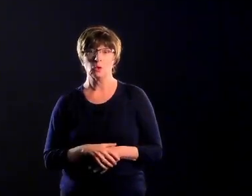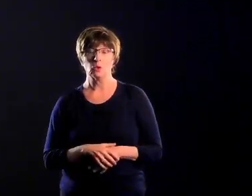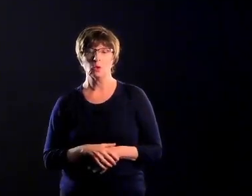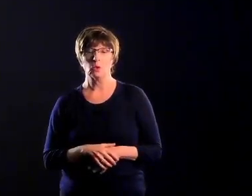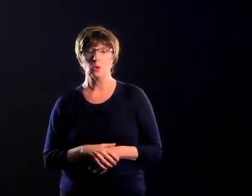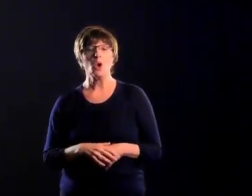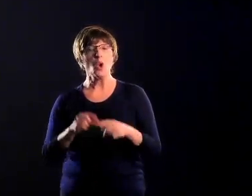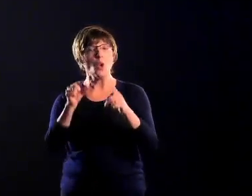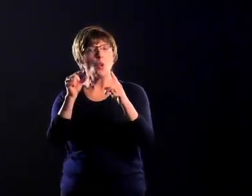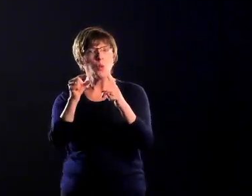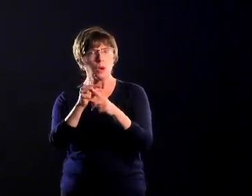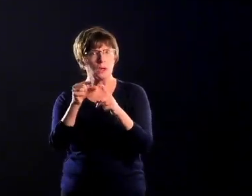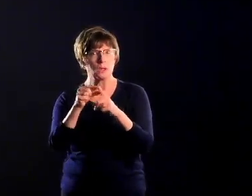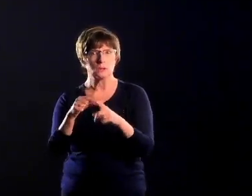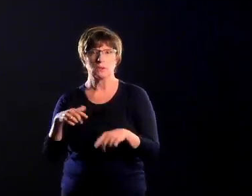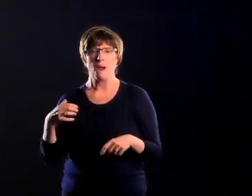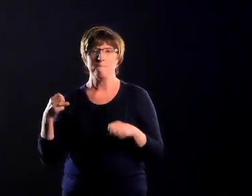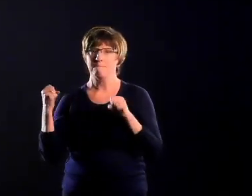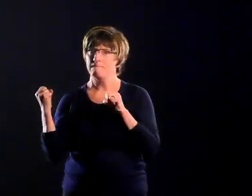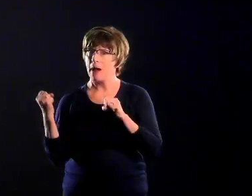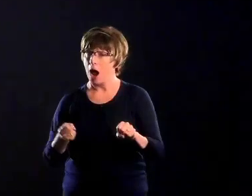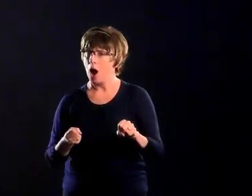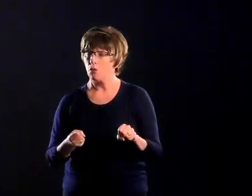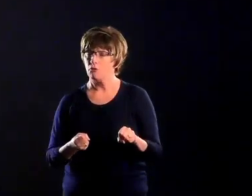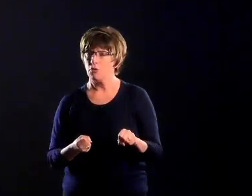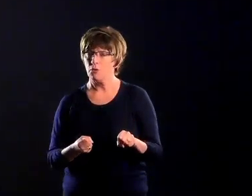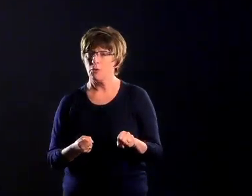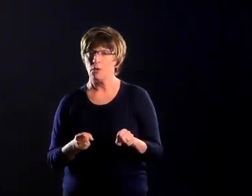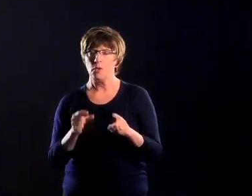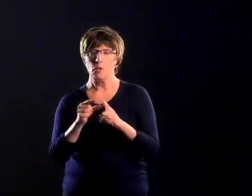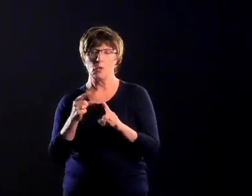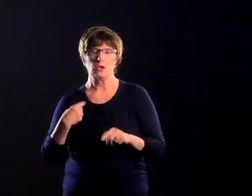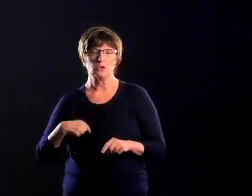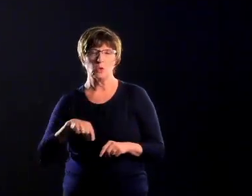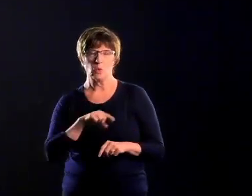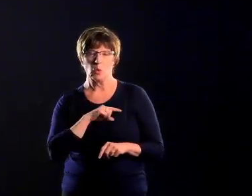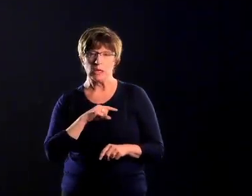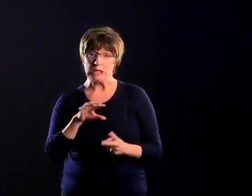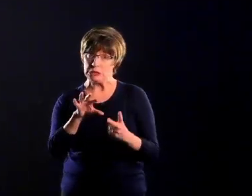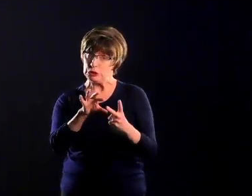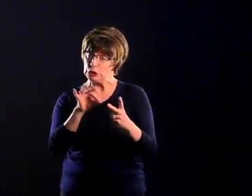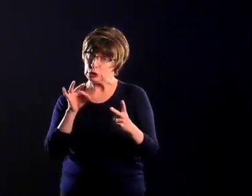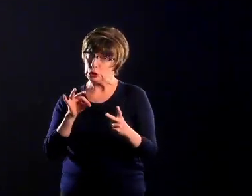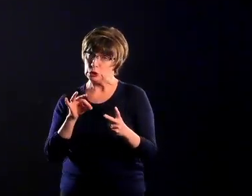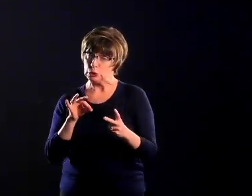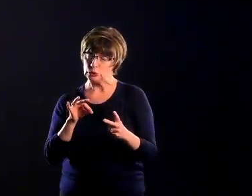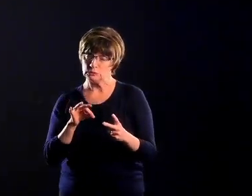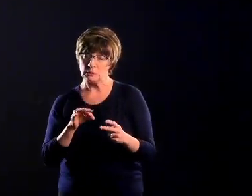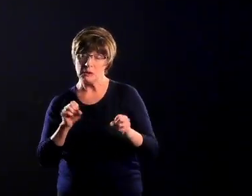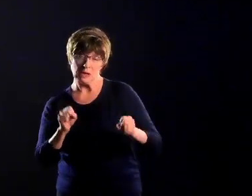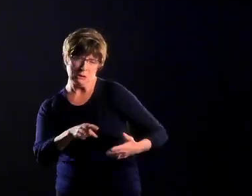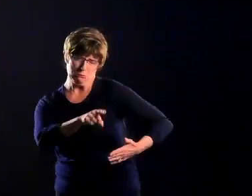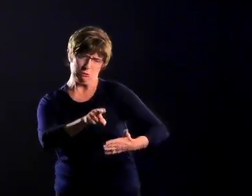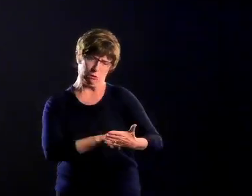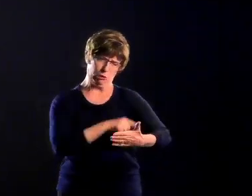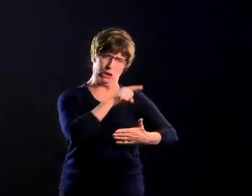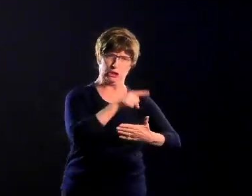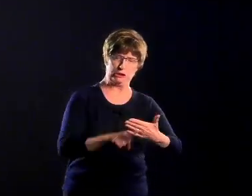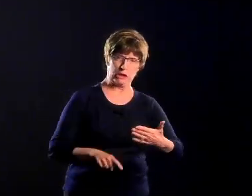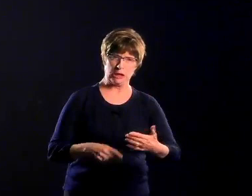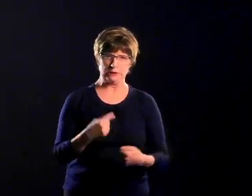are powerful. With the words that we choose, we can either criticize someone, we